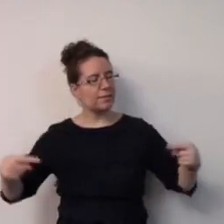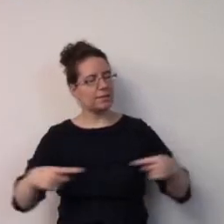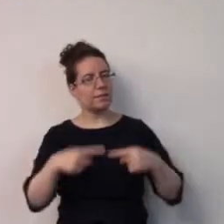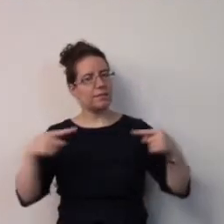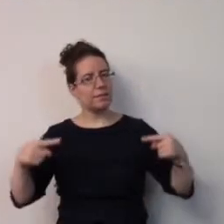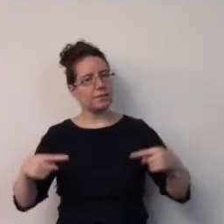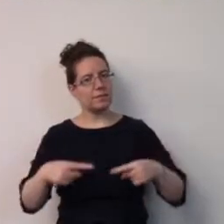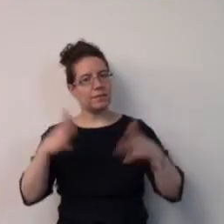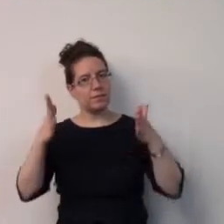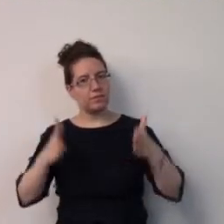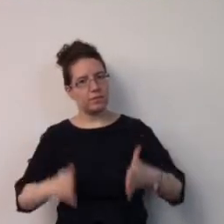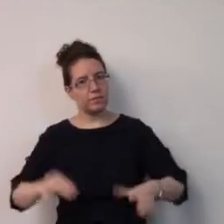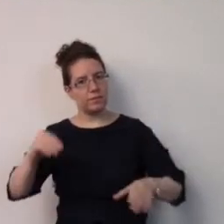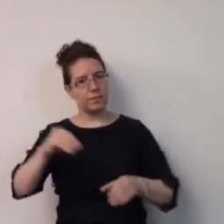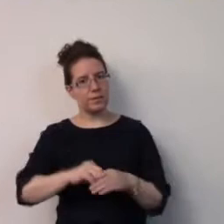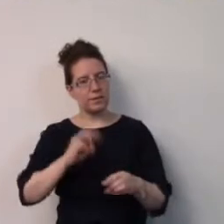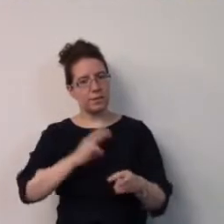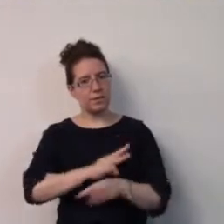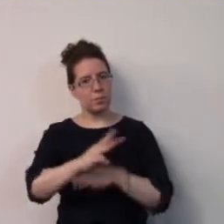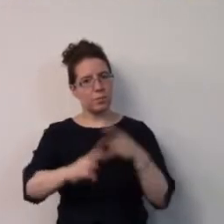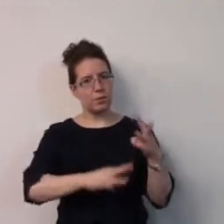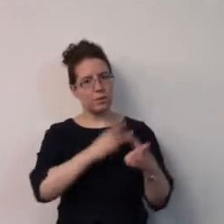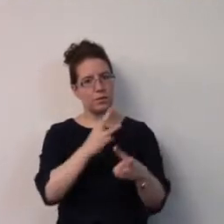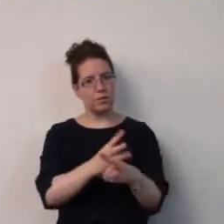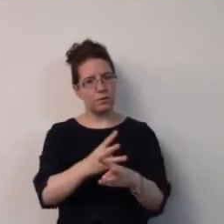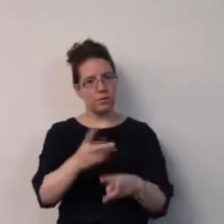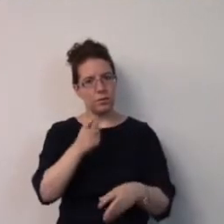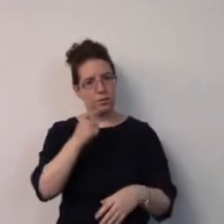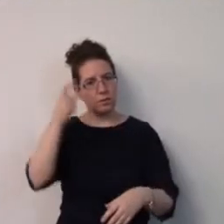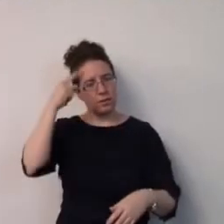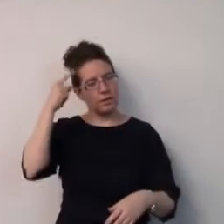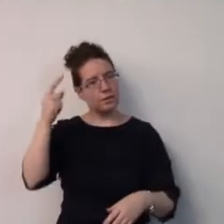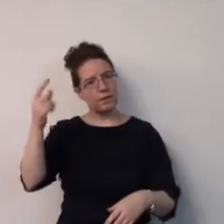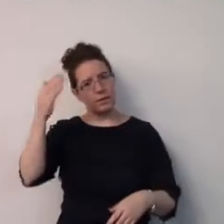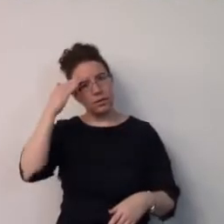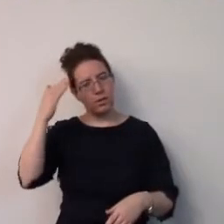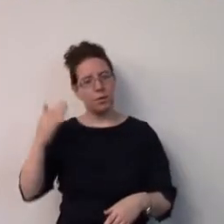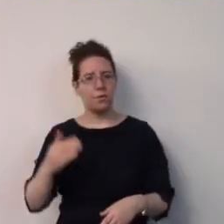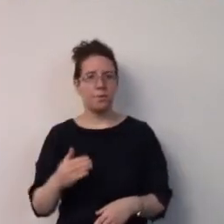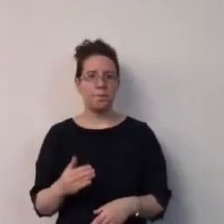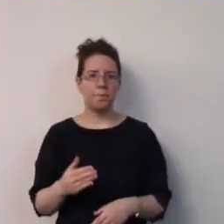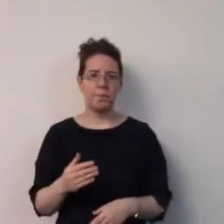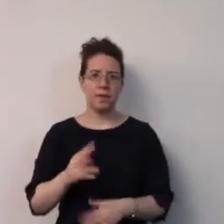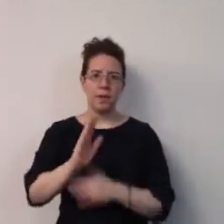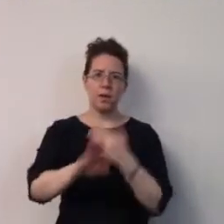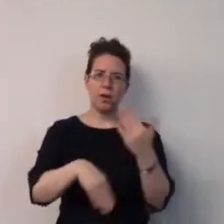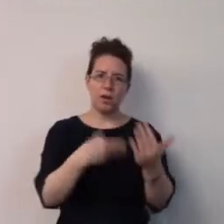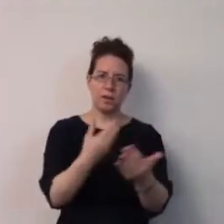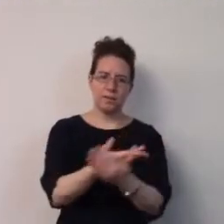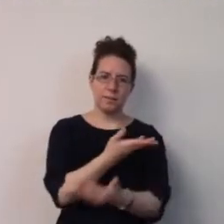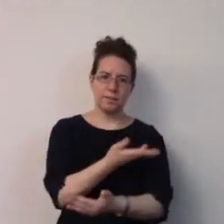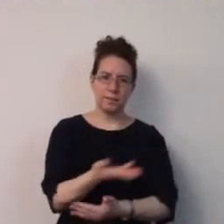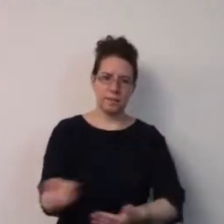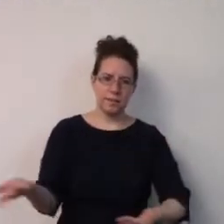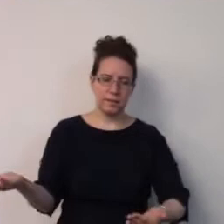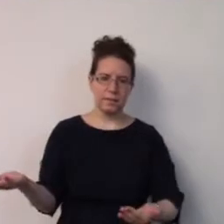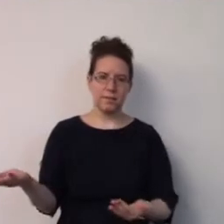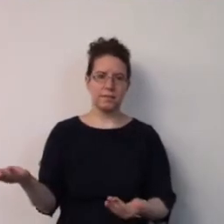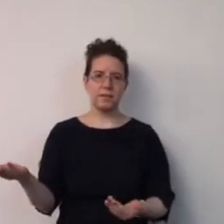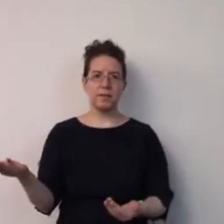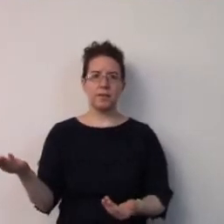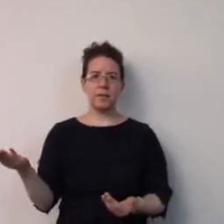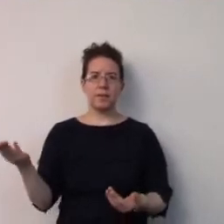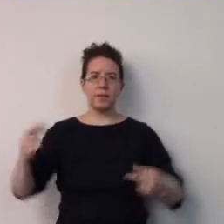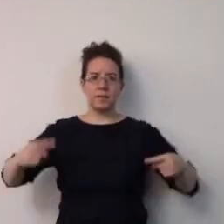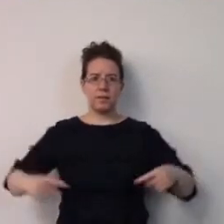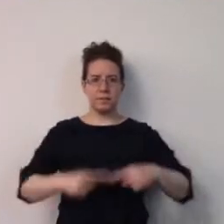the things which defile a man. But to eat with unwashed hands defileth not a man. You might get coronavirus from it,